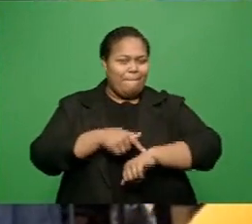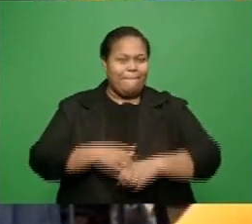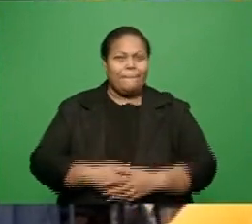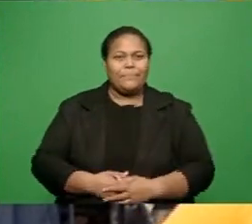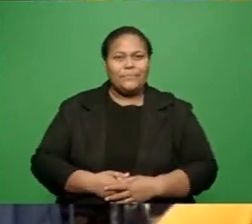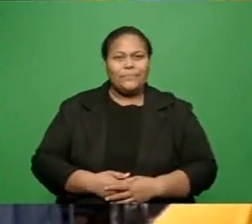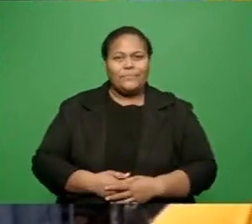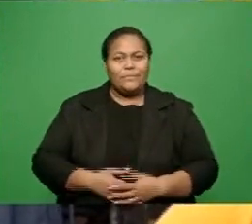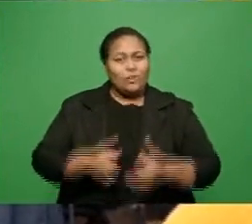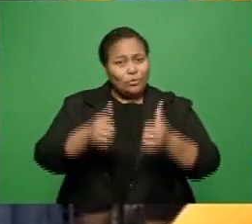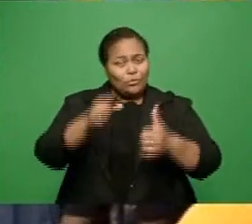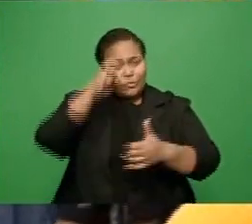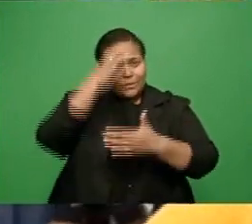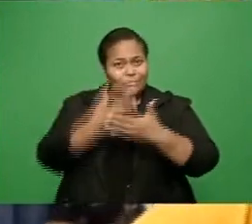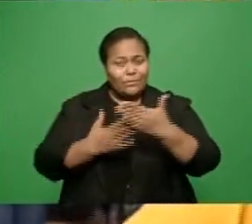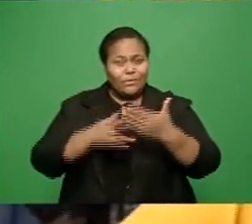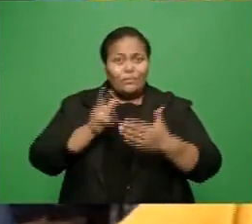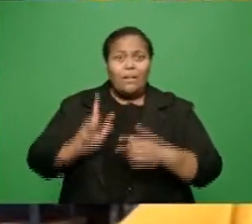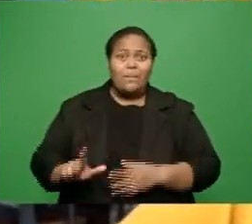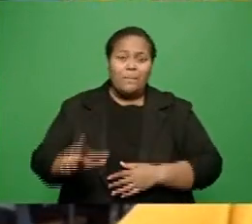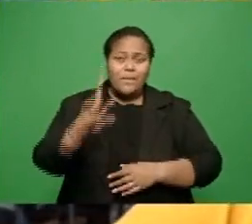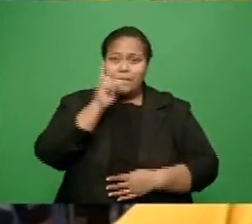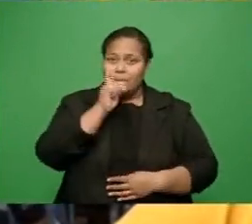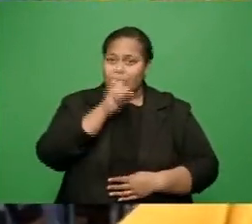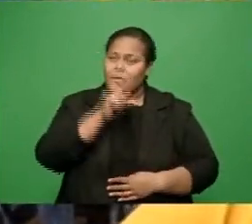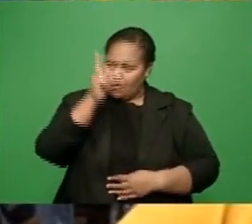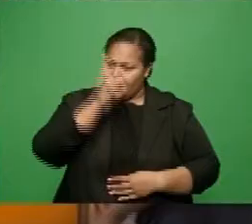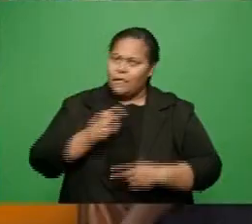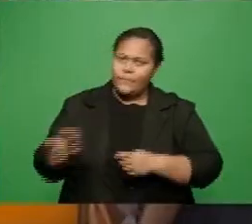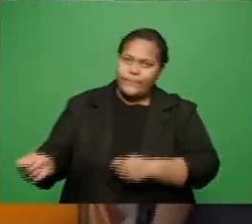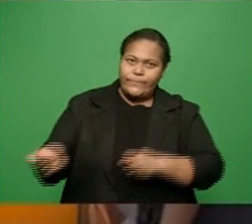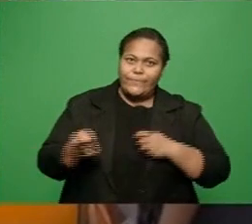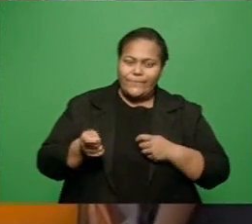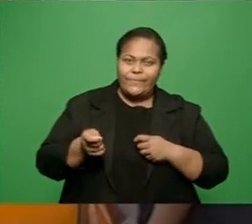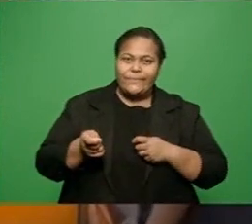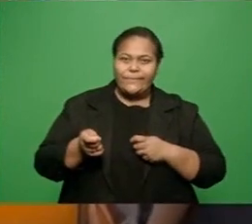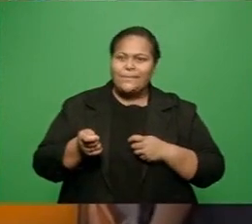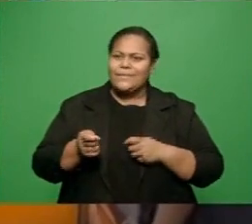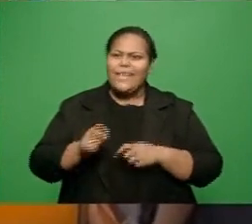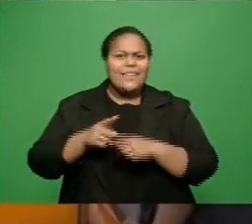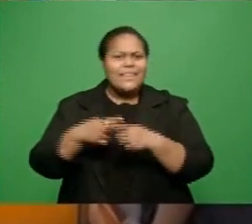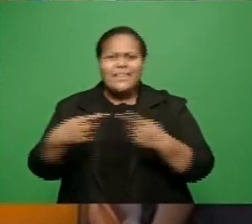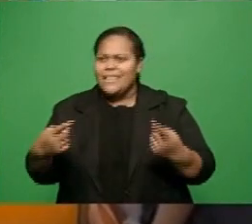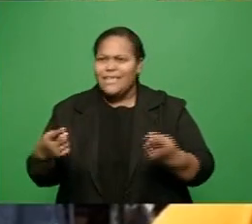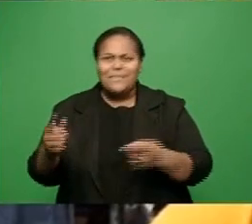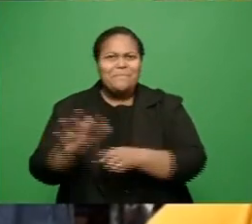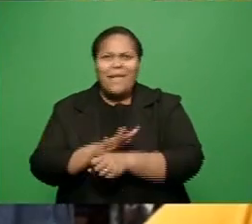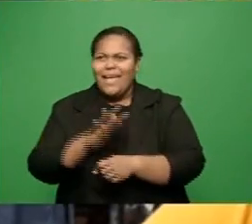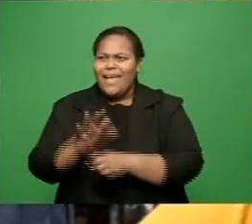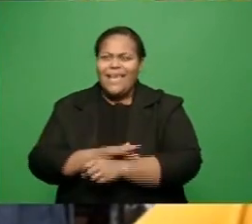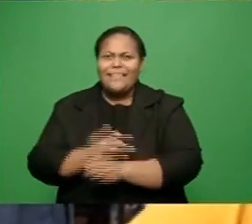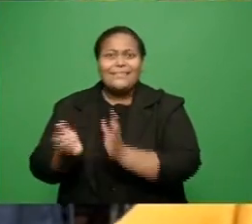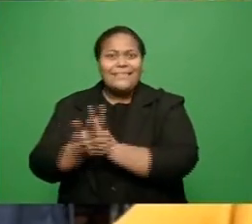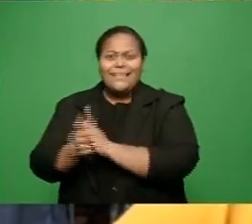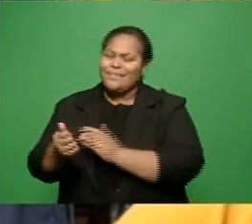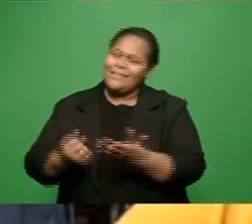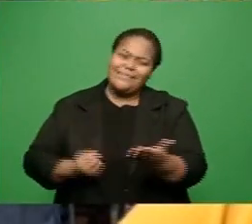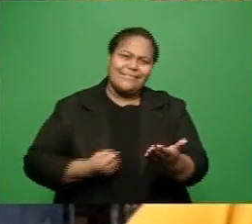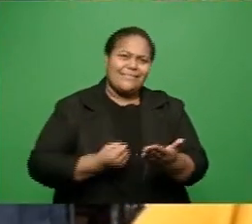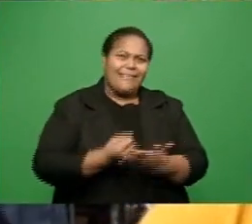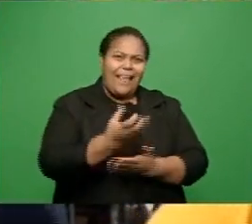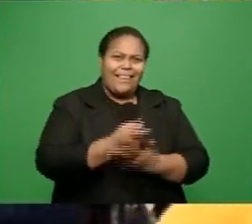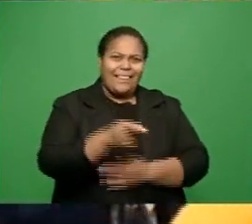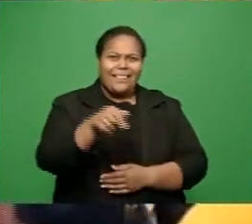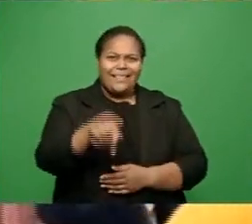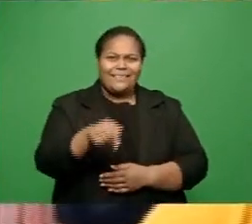good experience for Lambasa people. They can bring their items for sale, whatever they have, and also good